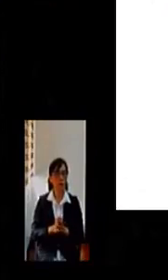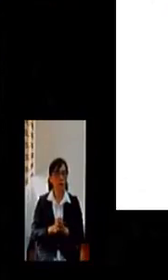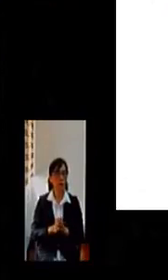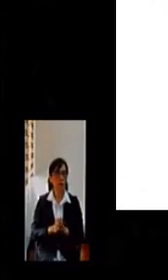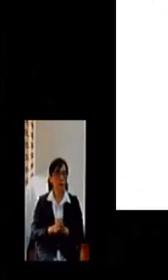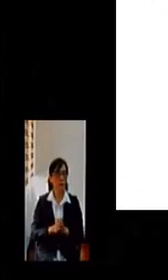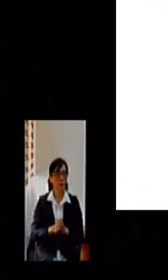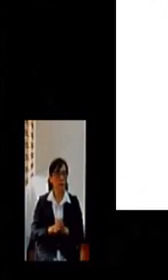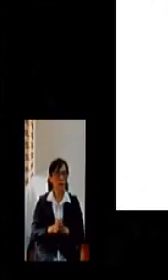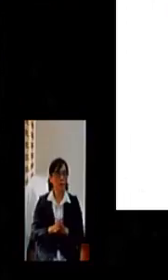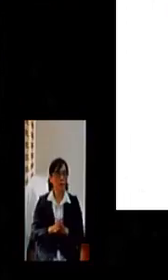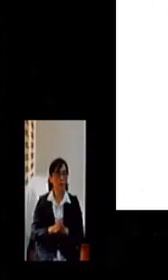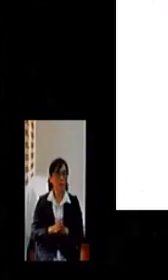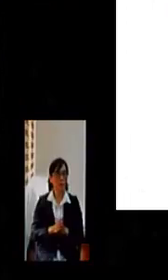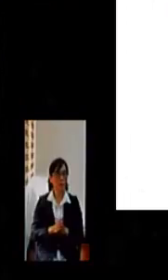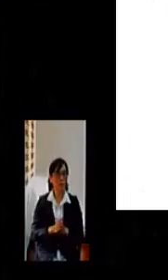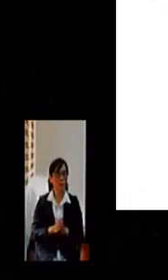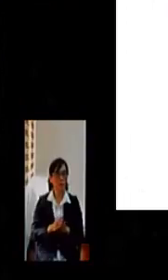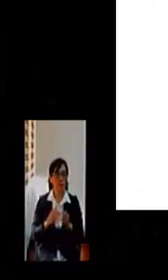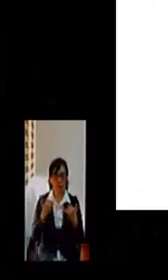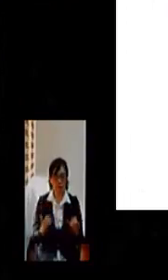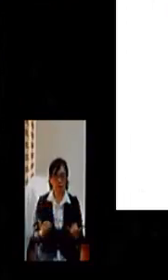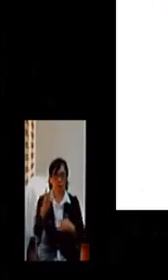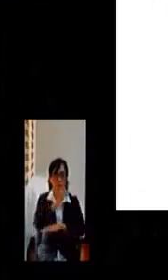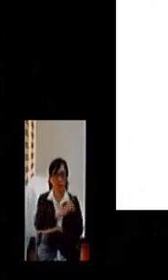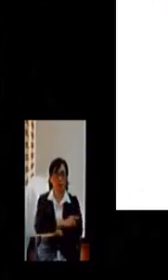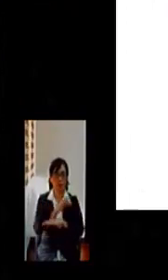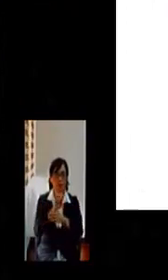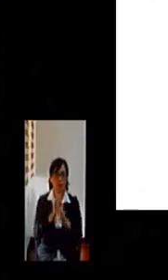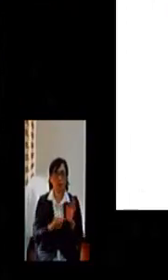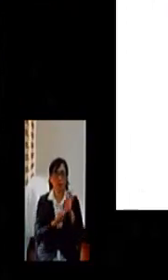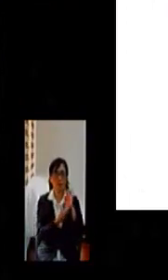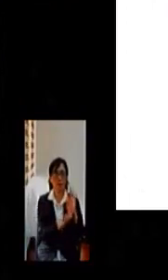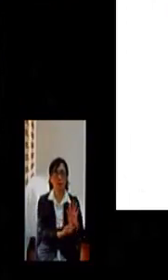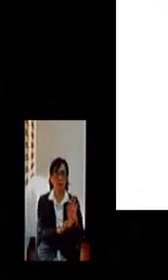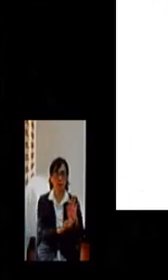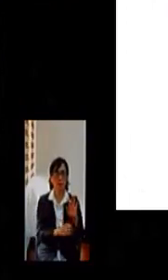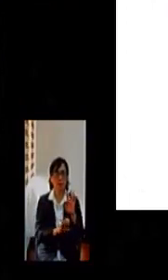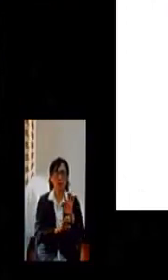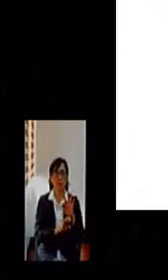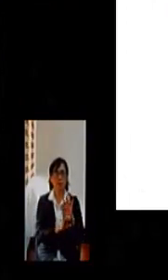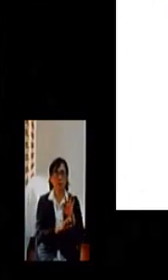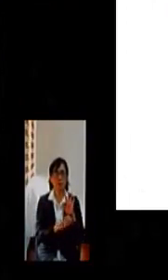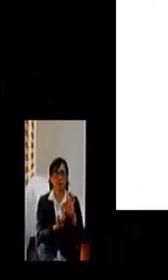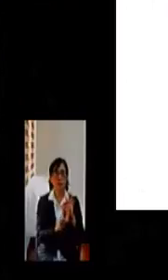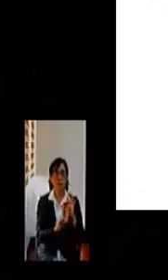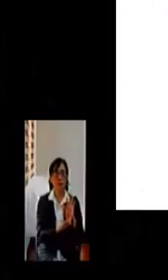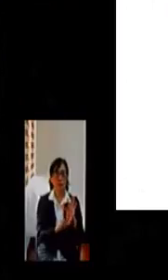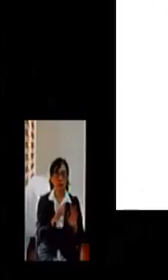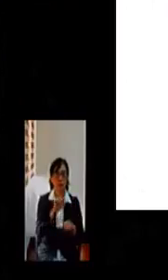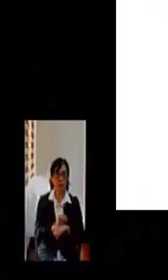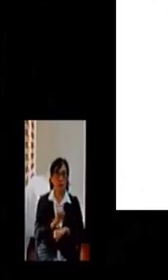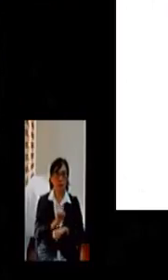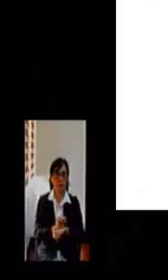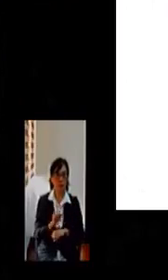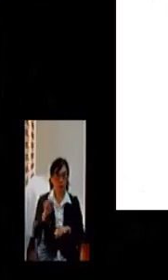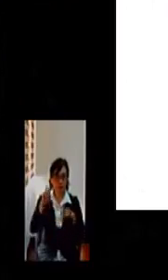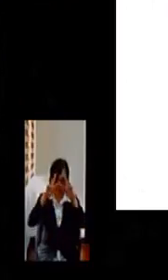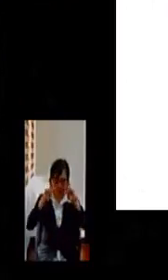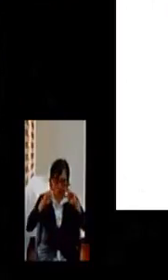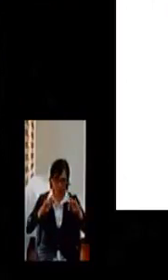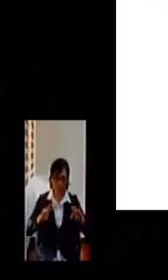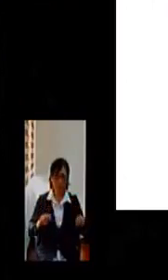warahmatullahi wabarakatuh. Today I'd like to present some evidence from our work on research